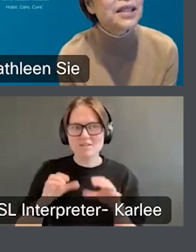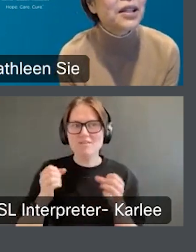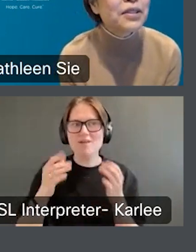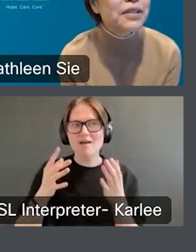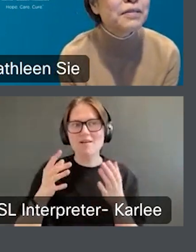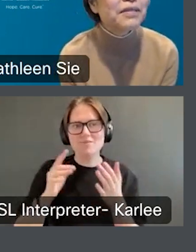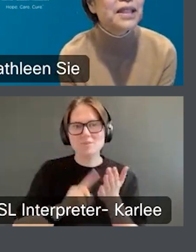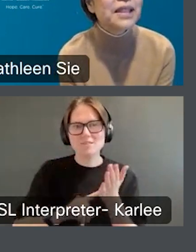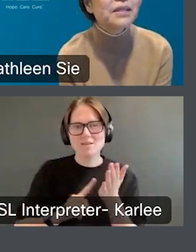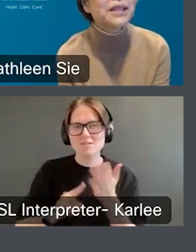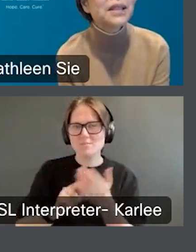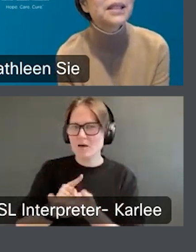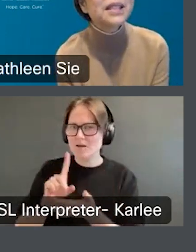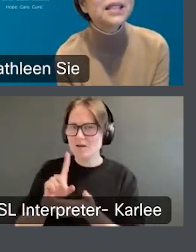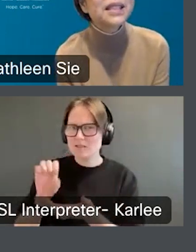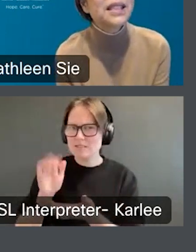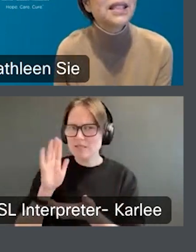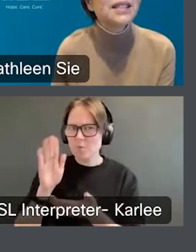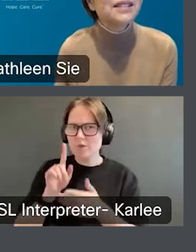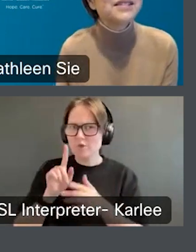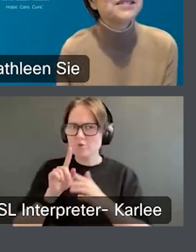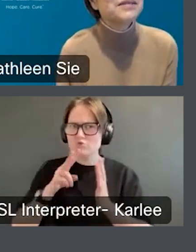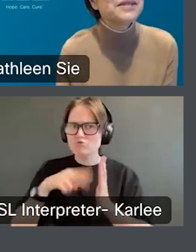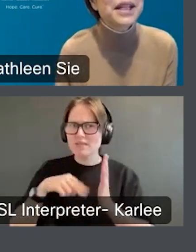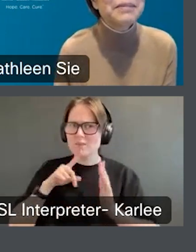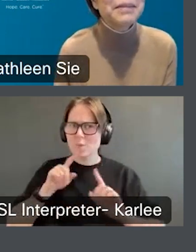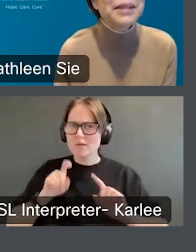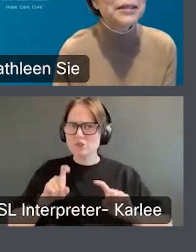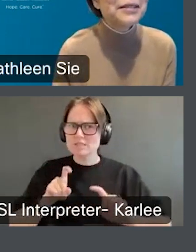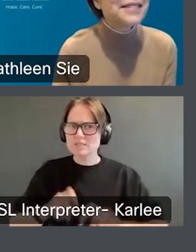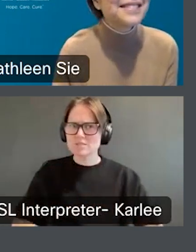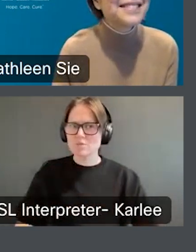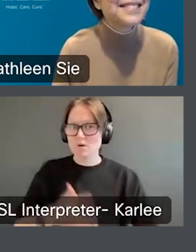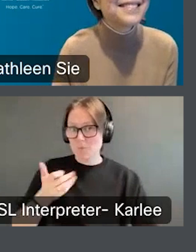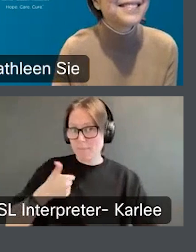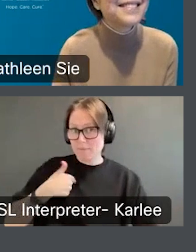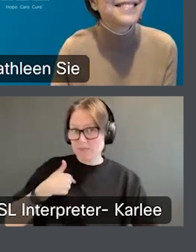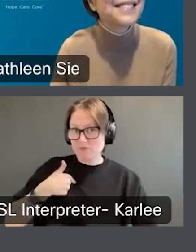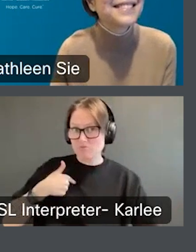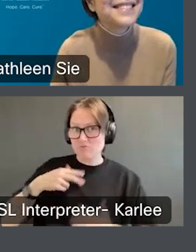Lisa, are you going to read the questions? Or would you like me to?